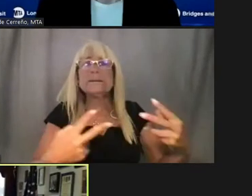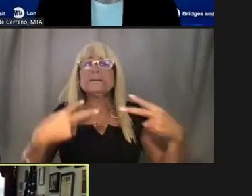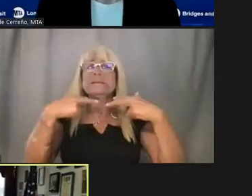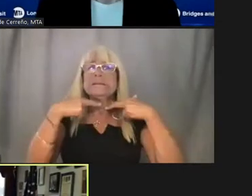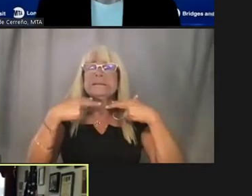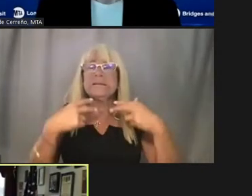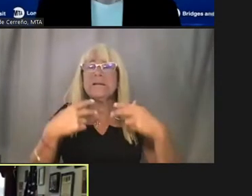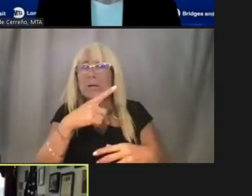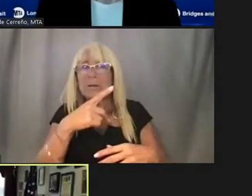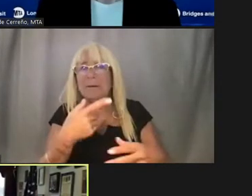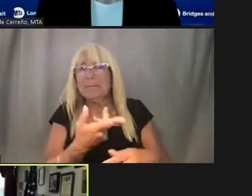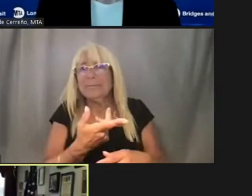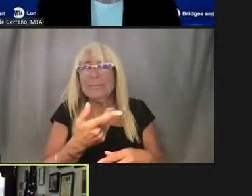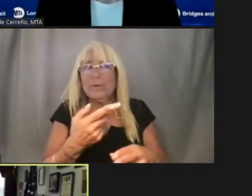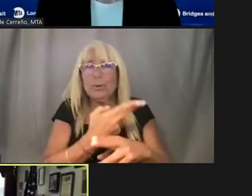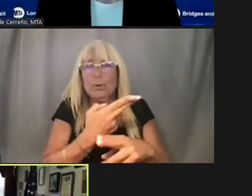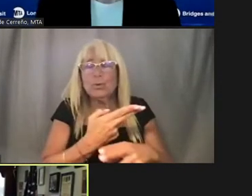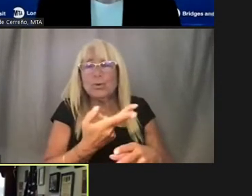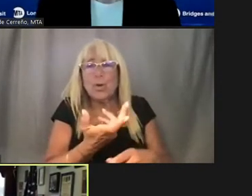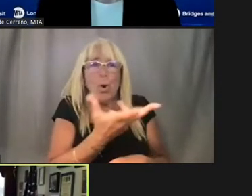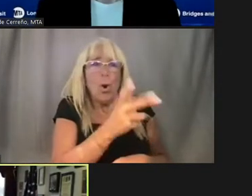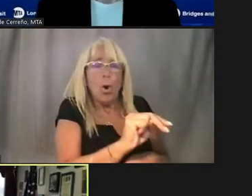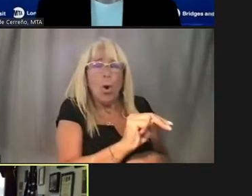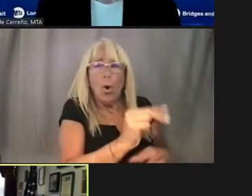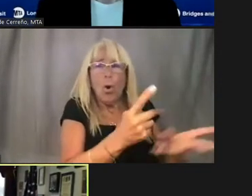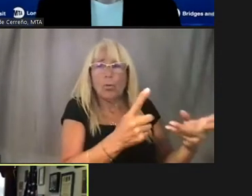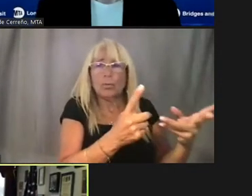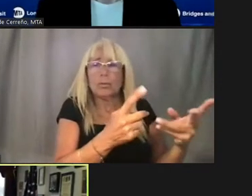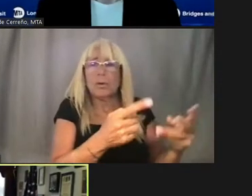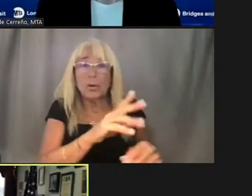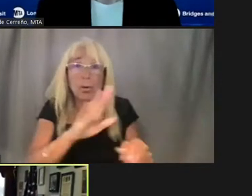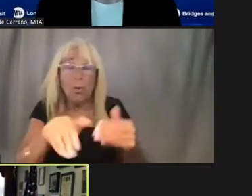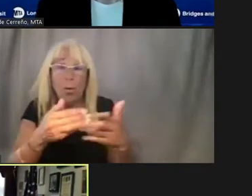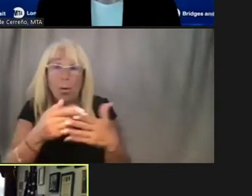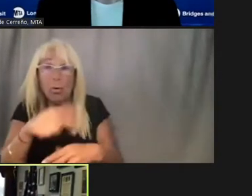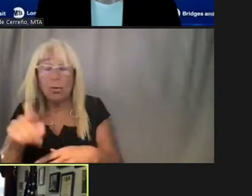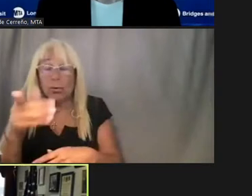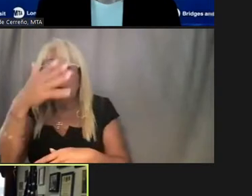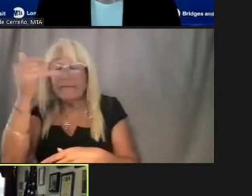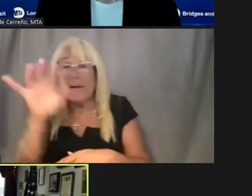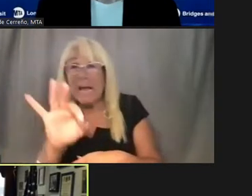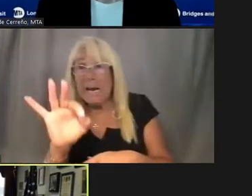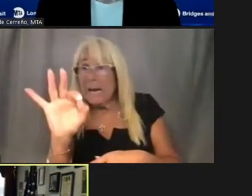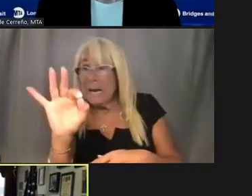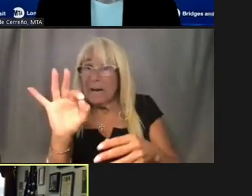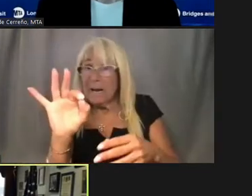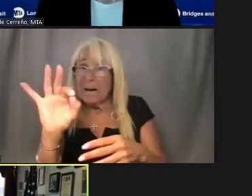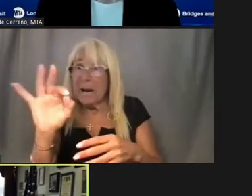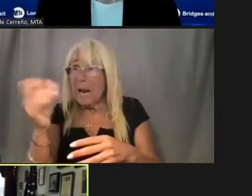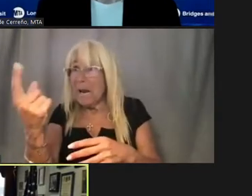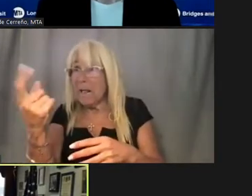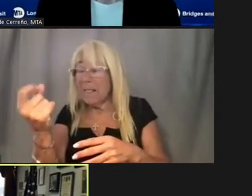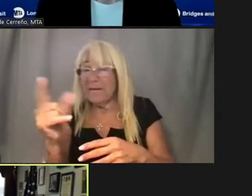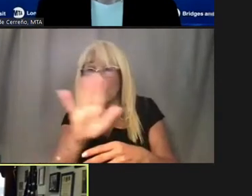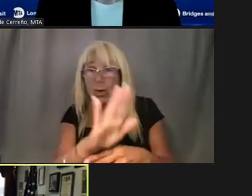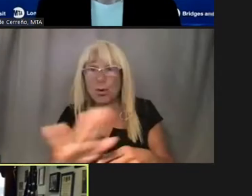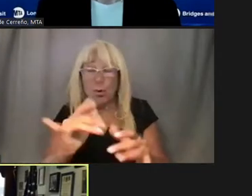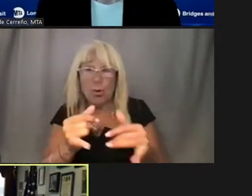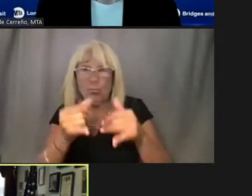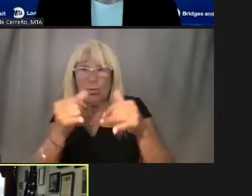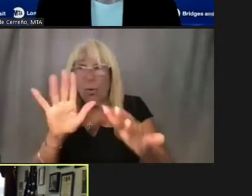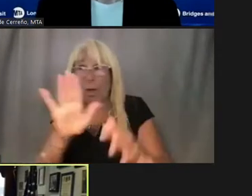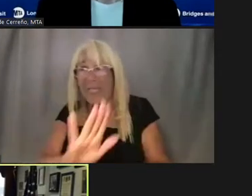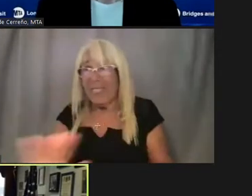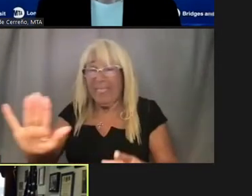using their own vehicle have all you've forgotten 9 11. is this your reward for their sacrifice kinetic communities